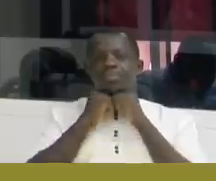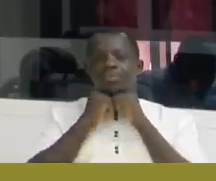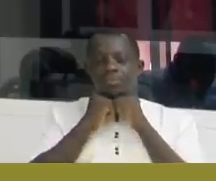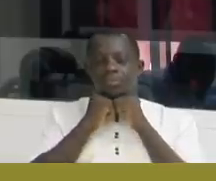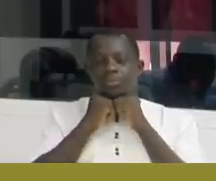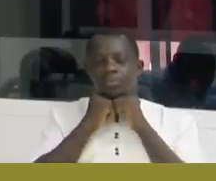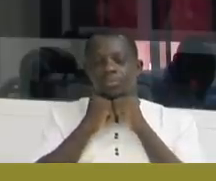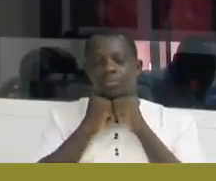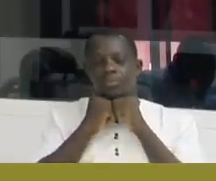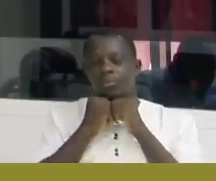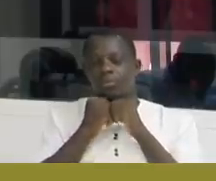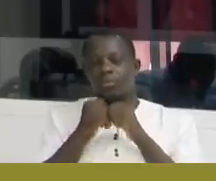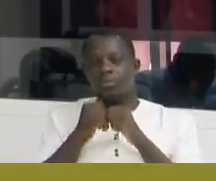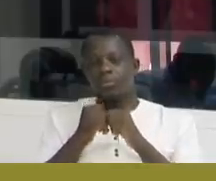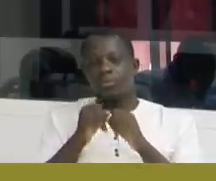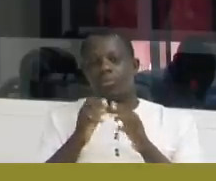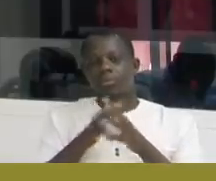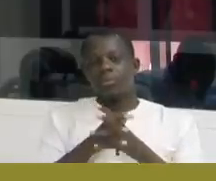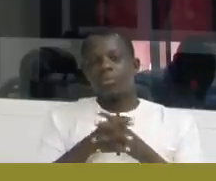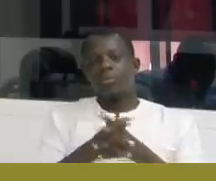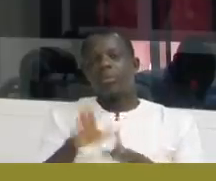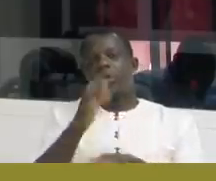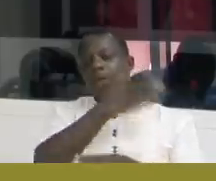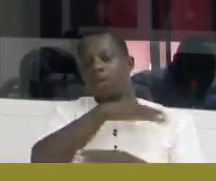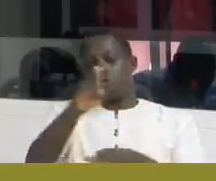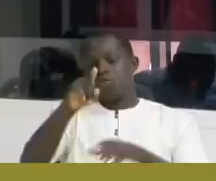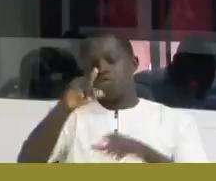you to prepare whatever you're going to throw next?